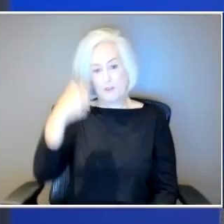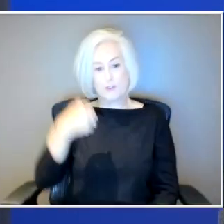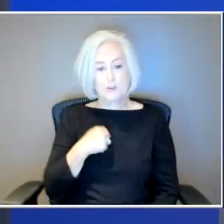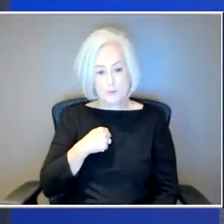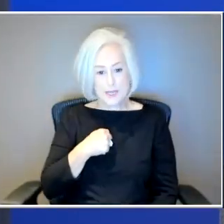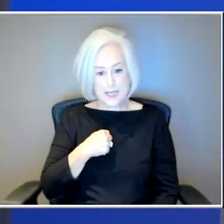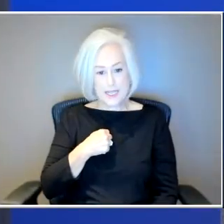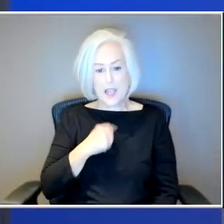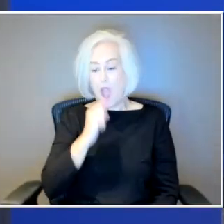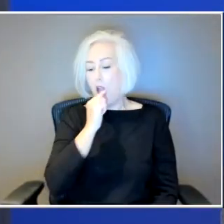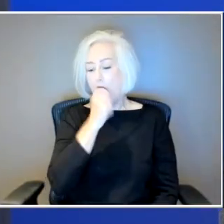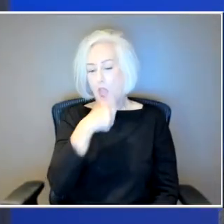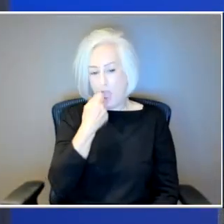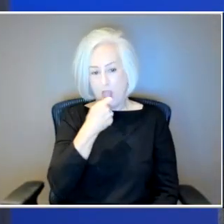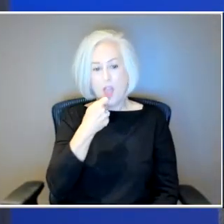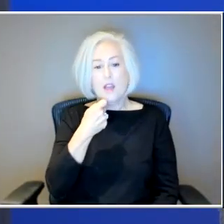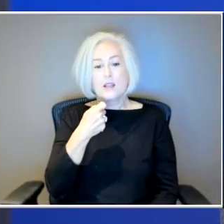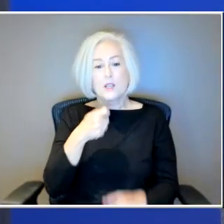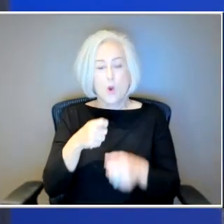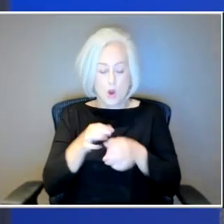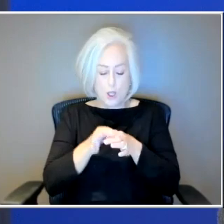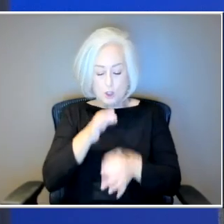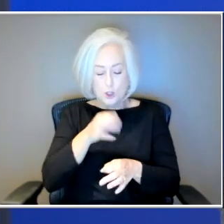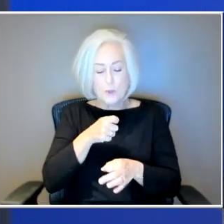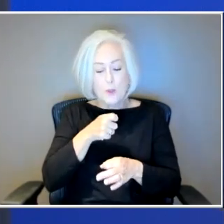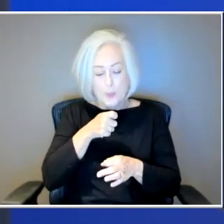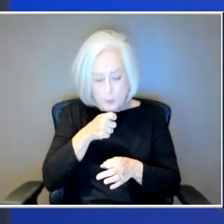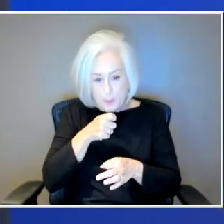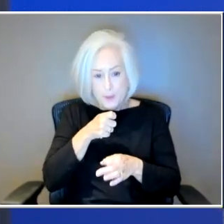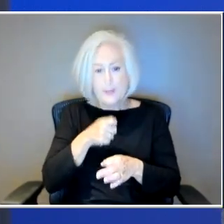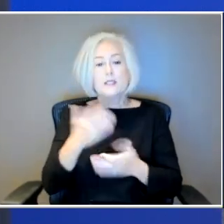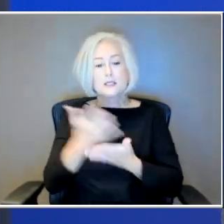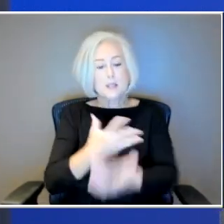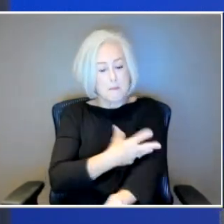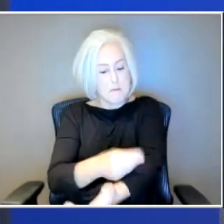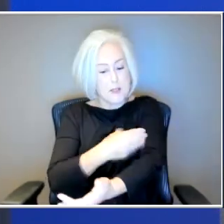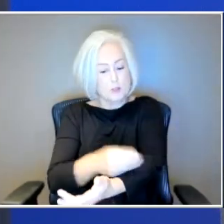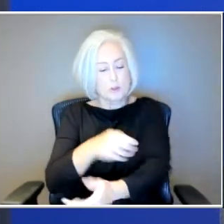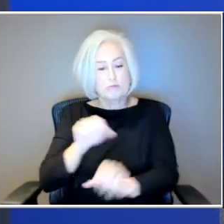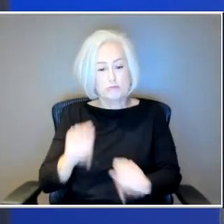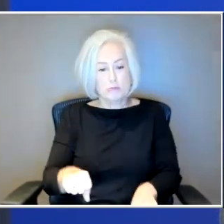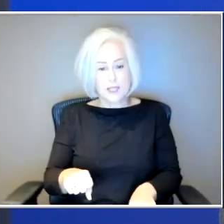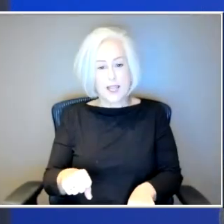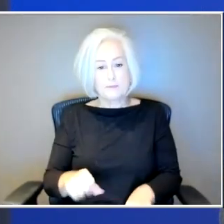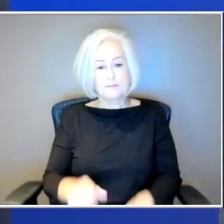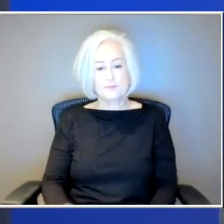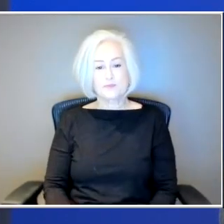spit tube, but some of them are blood draw. But the provider I saw had the